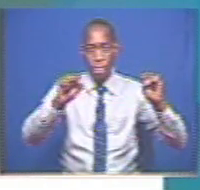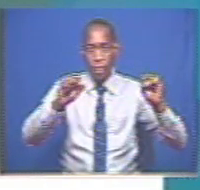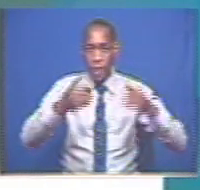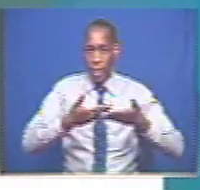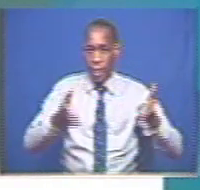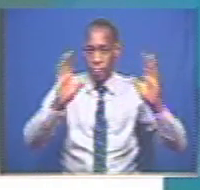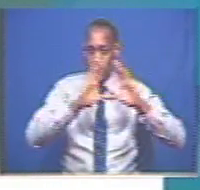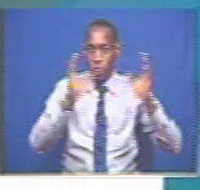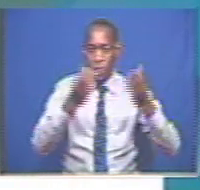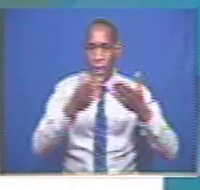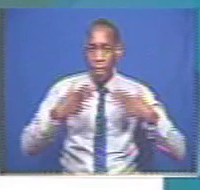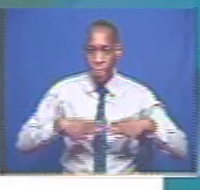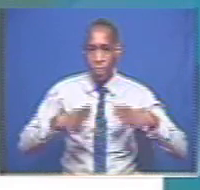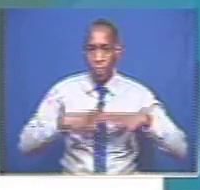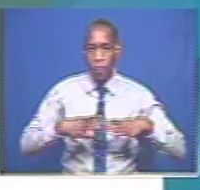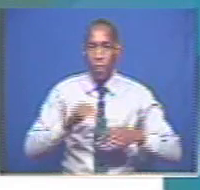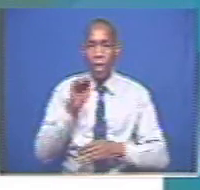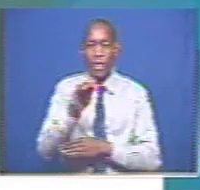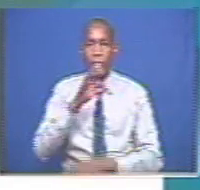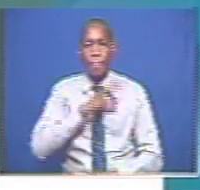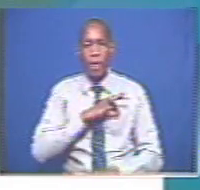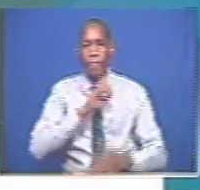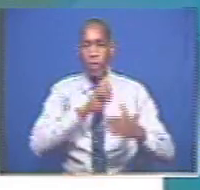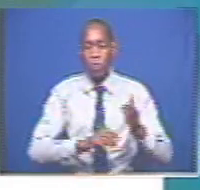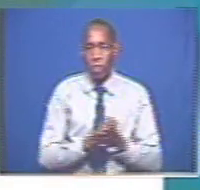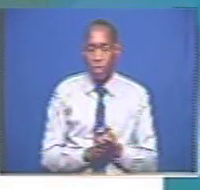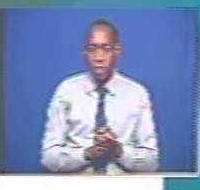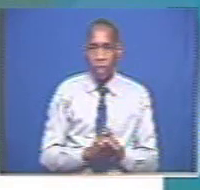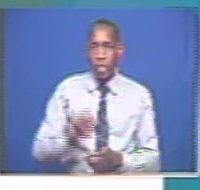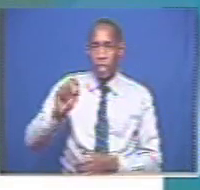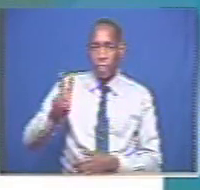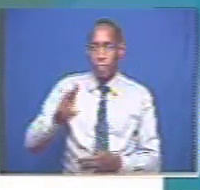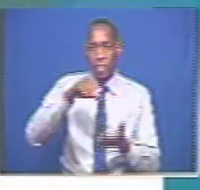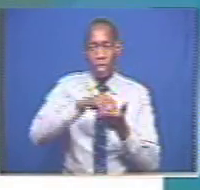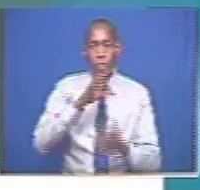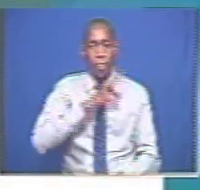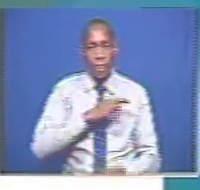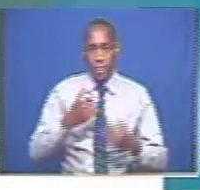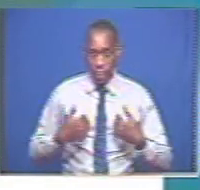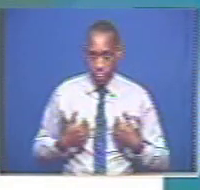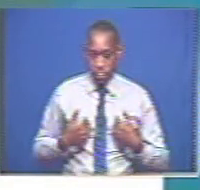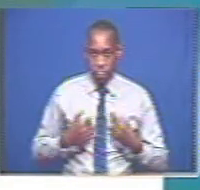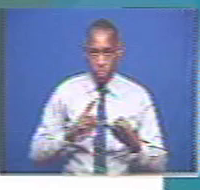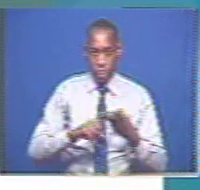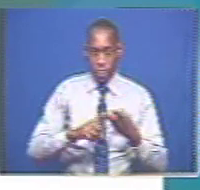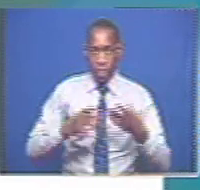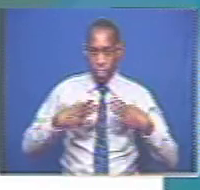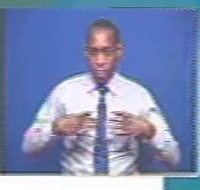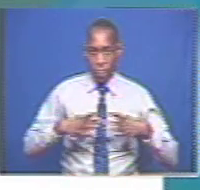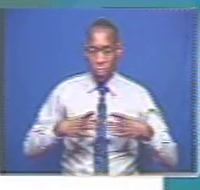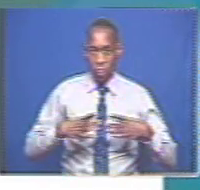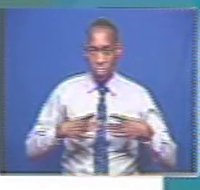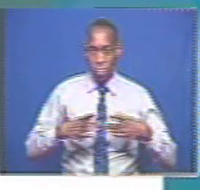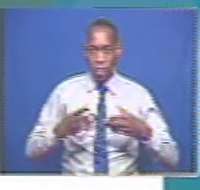the world, people are talking about what's in it for the fan. The TV stations have made their money. The people who are doing